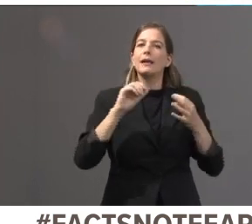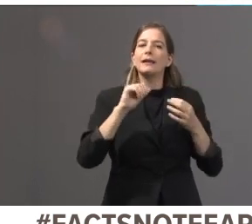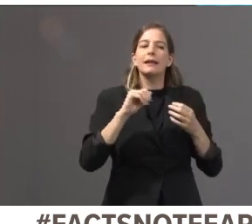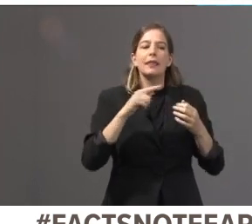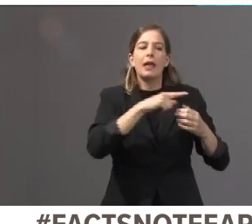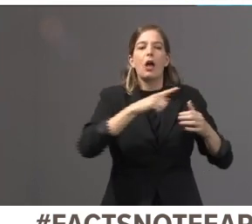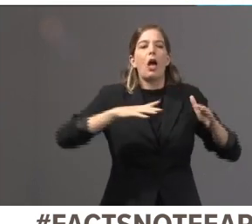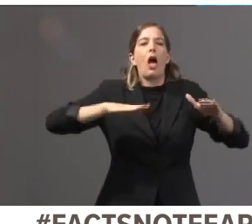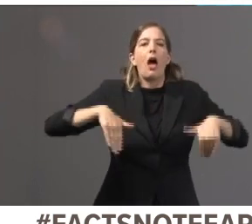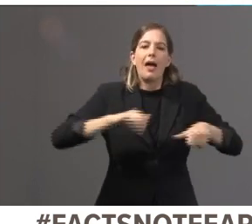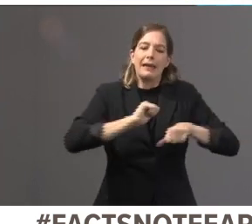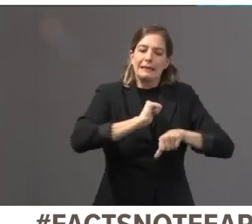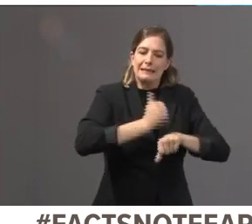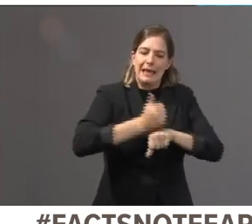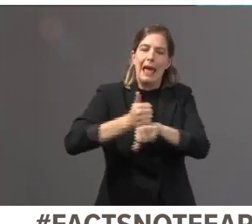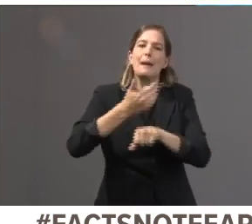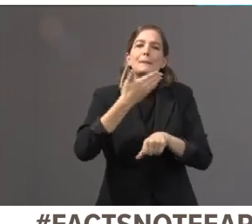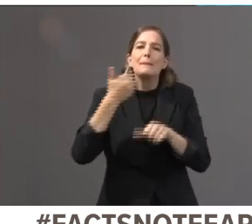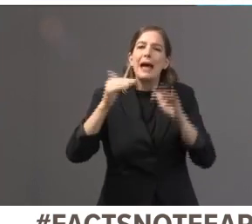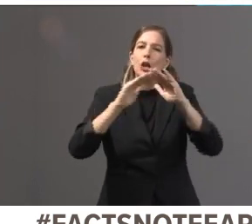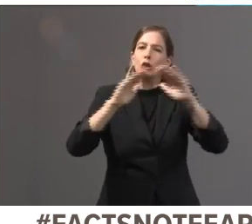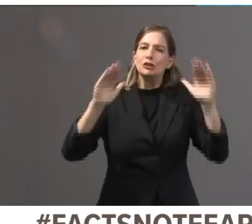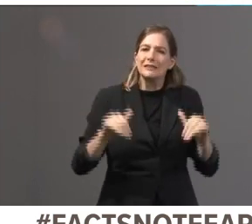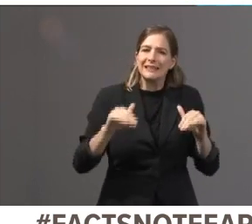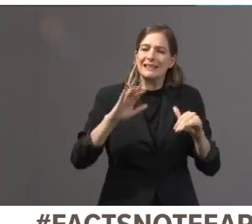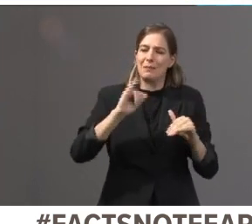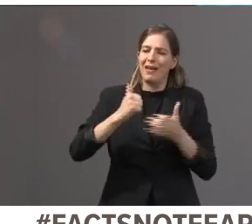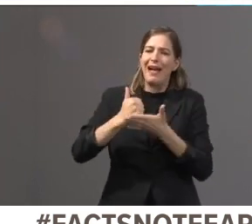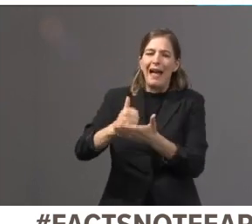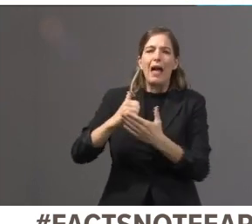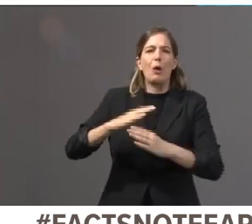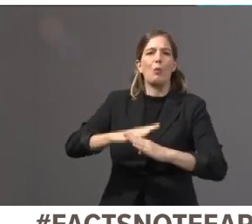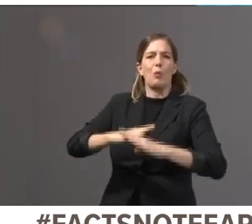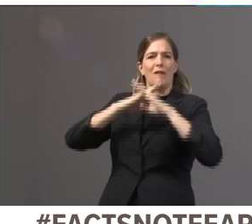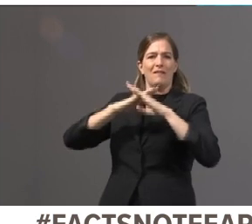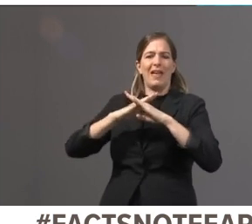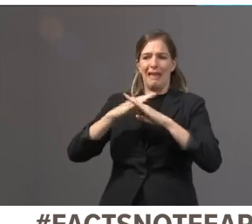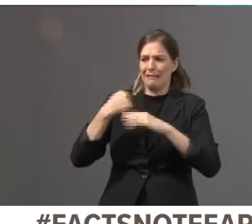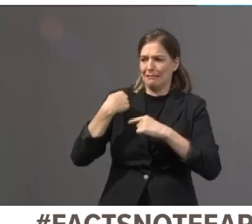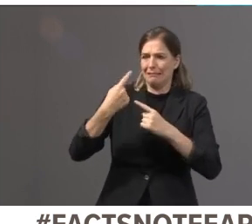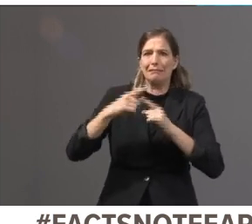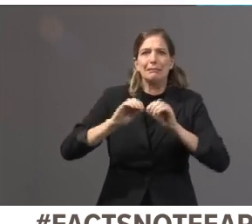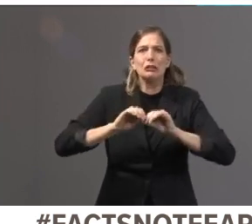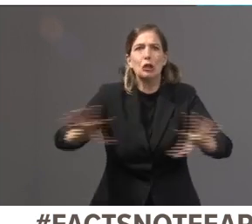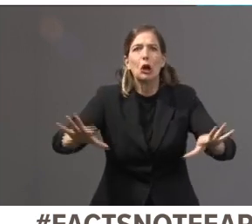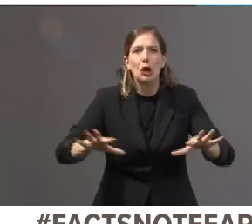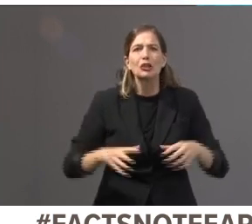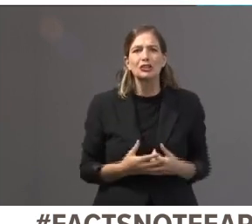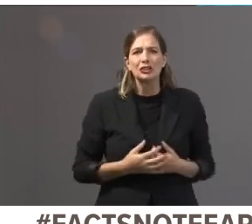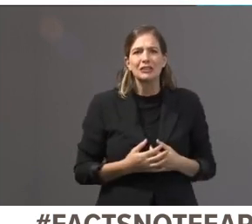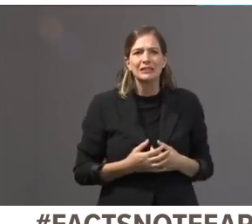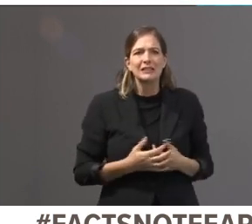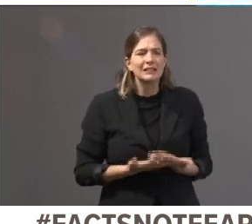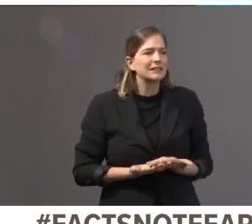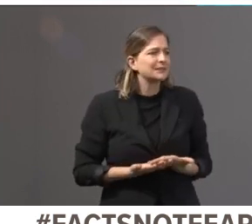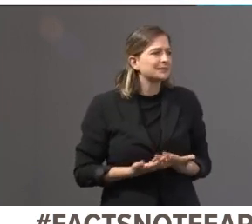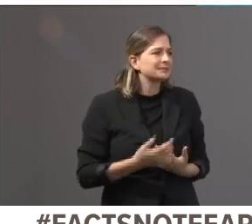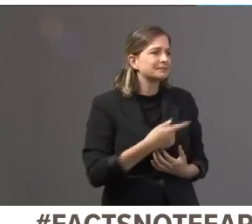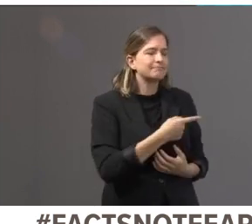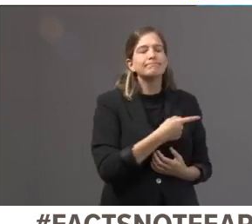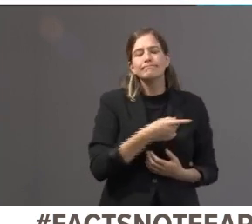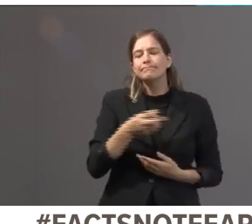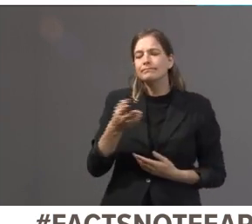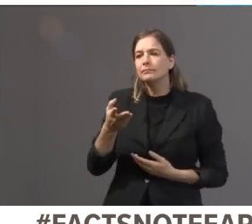conference on the coronavirus on our website, 12news.com, the 12 News app, and our social platforms. Now, let's